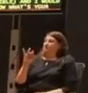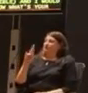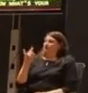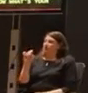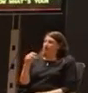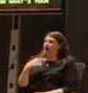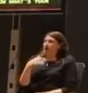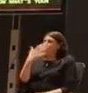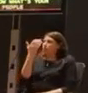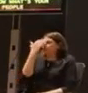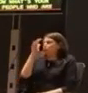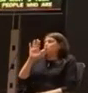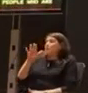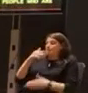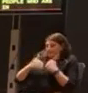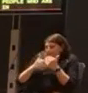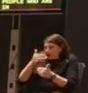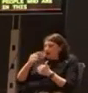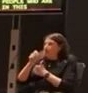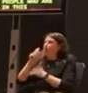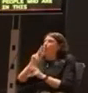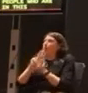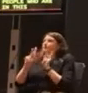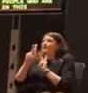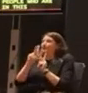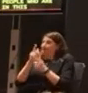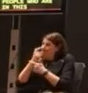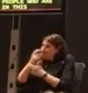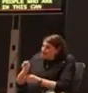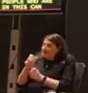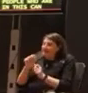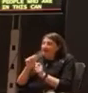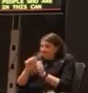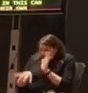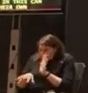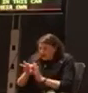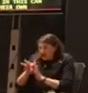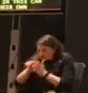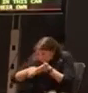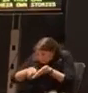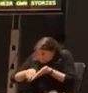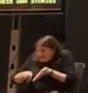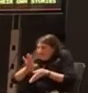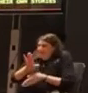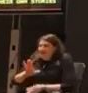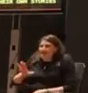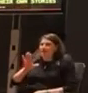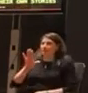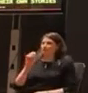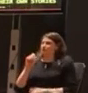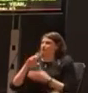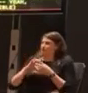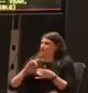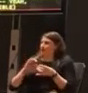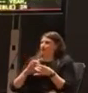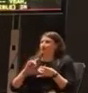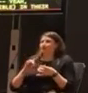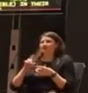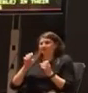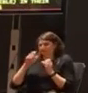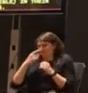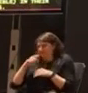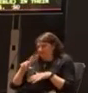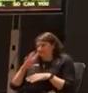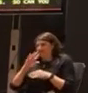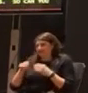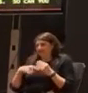are interested in this can discover their own stories, you know, with people in their own communities? So could you talk about how you did the